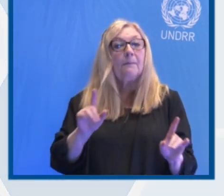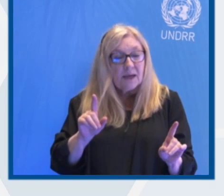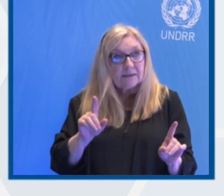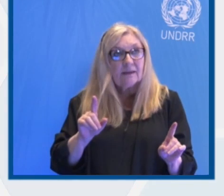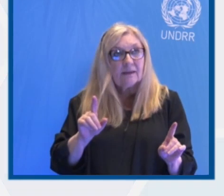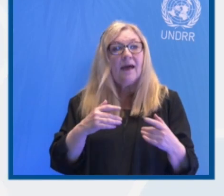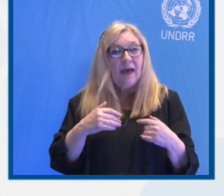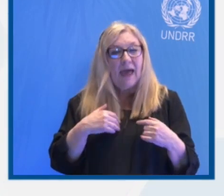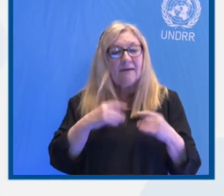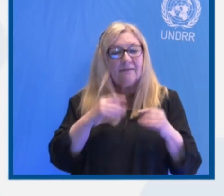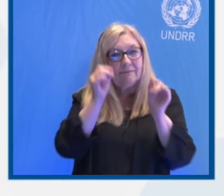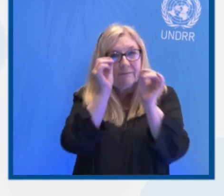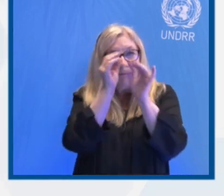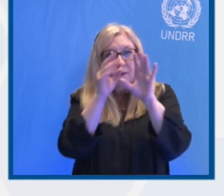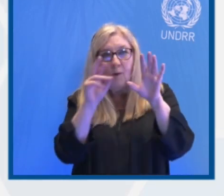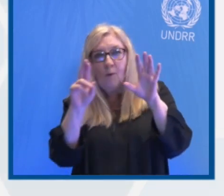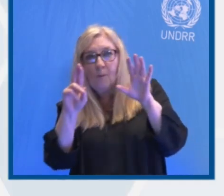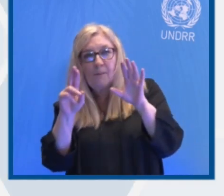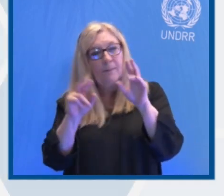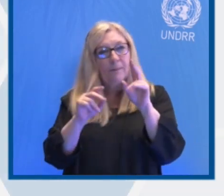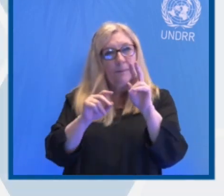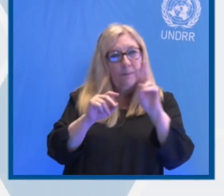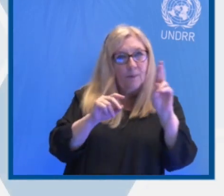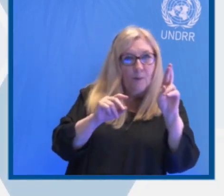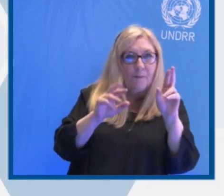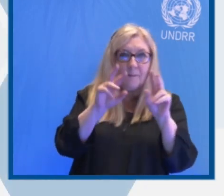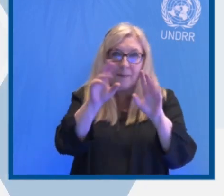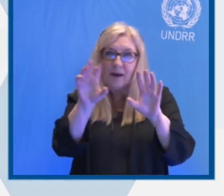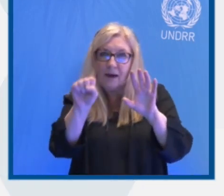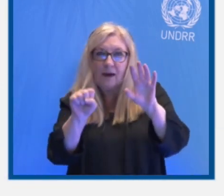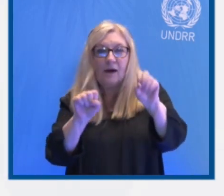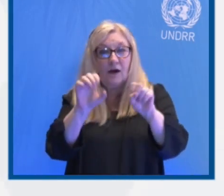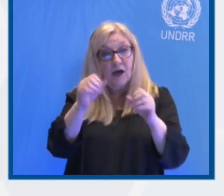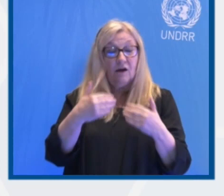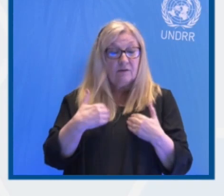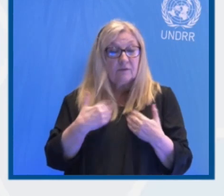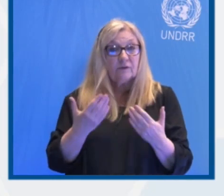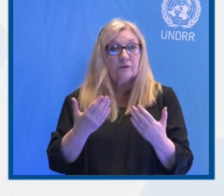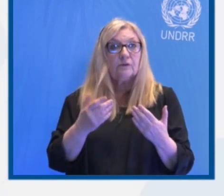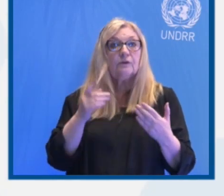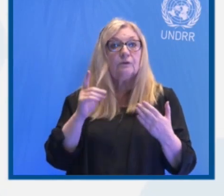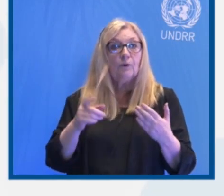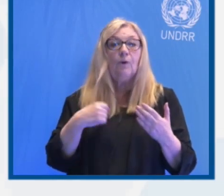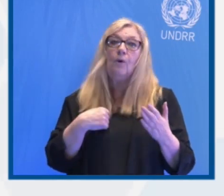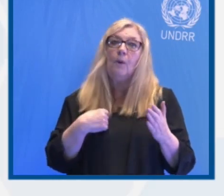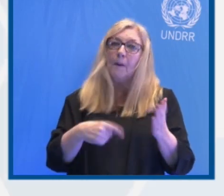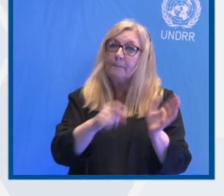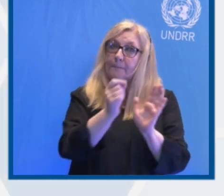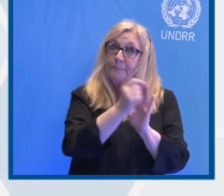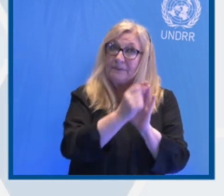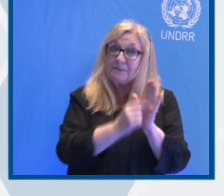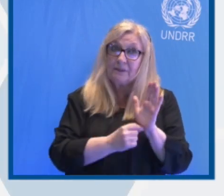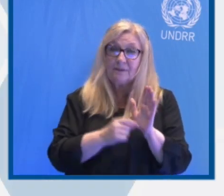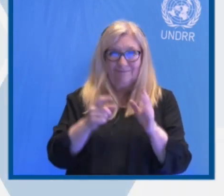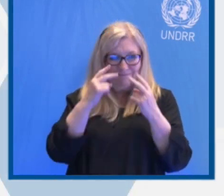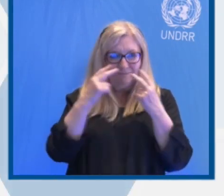from different corners. There is work on the level of principles that UNDRR presented in the